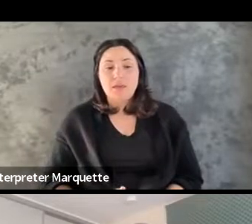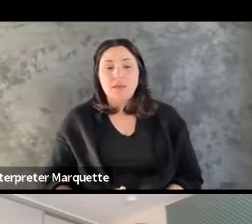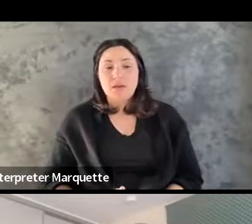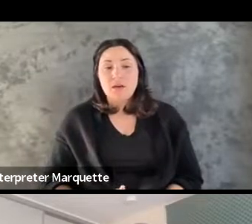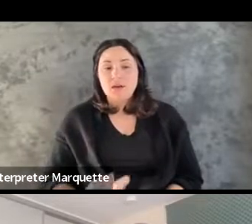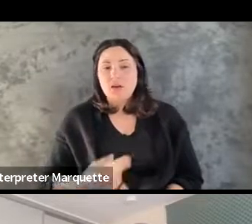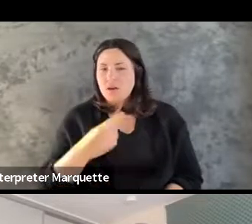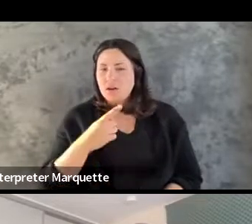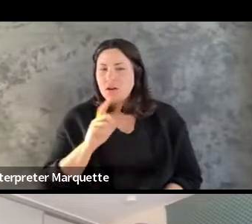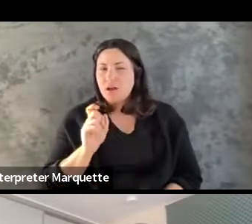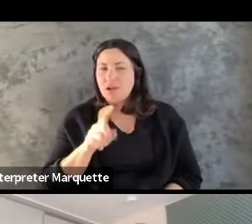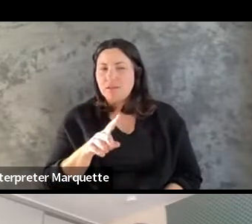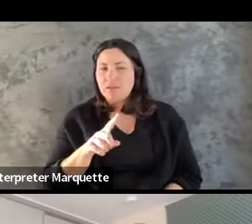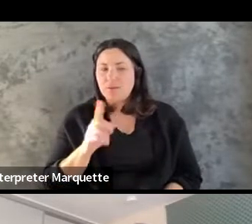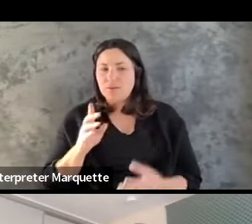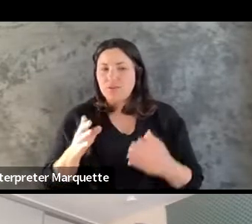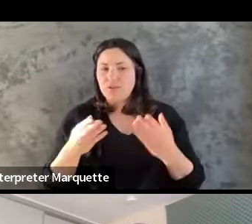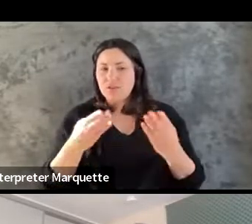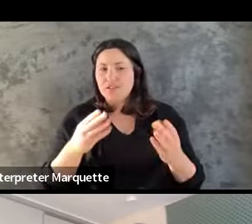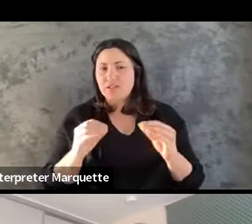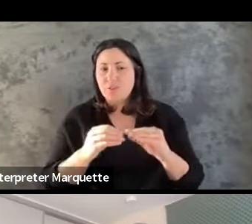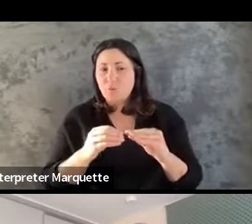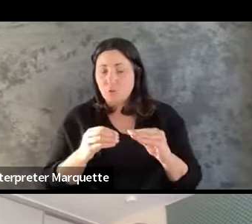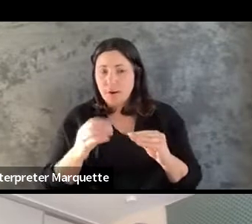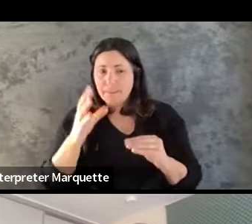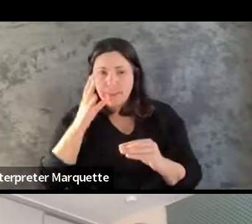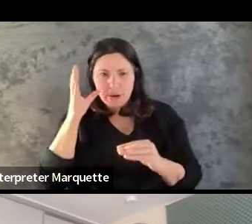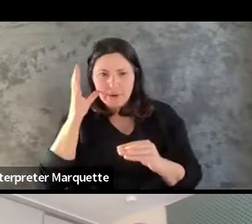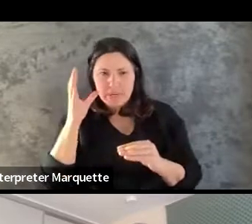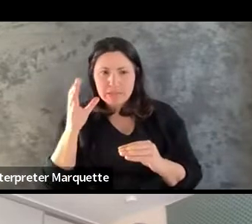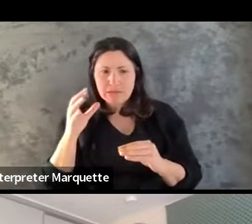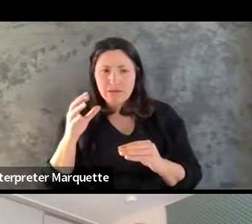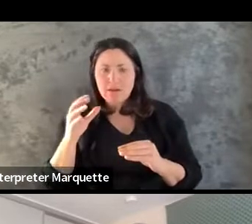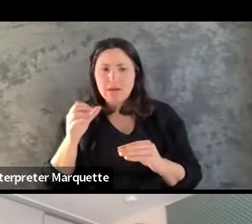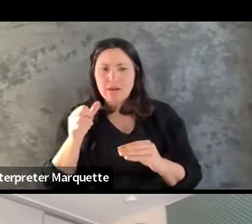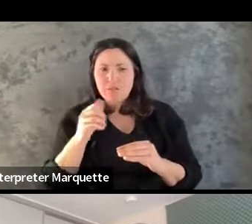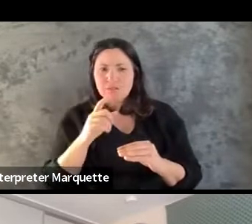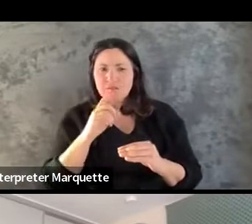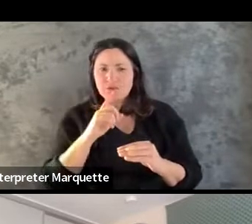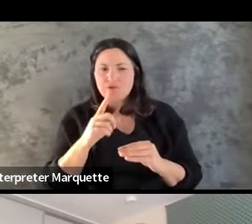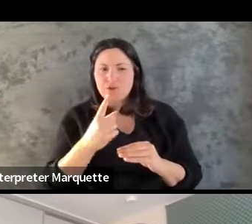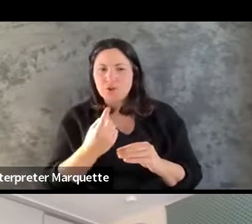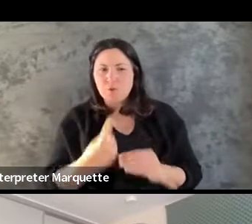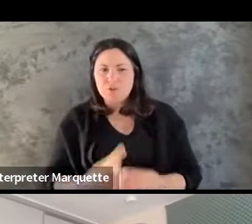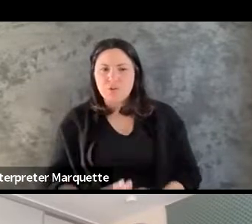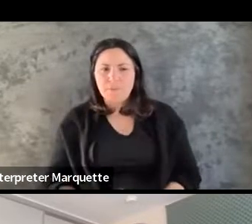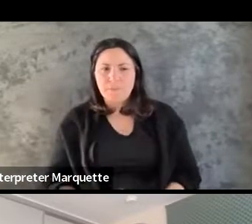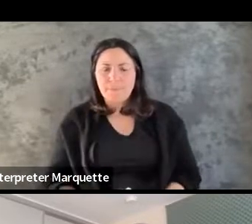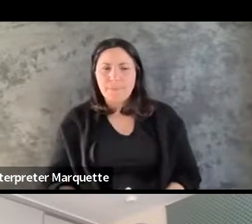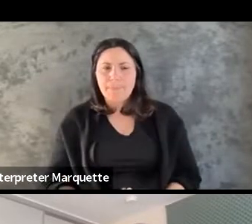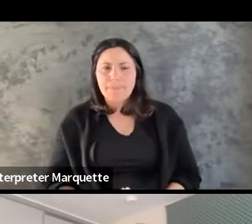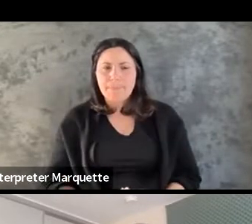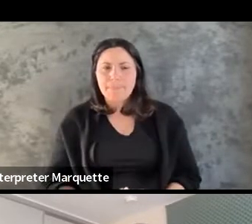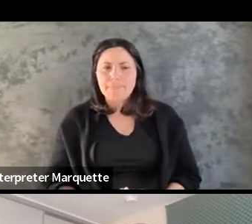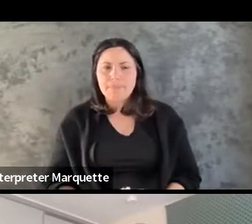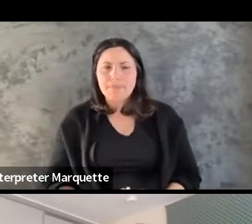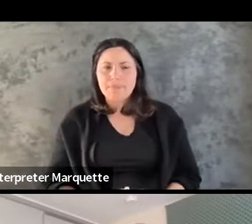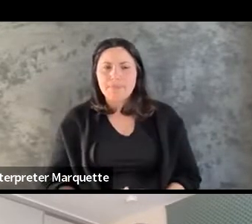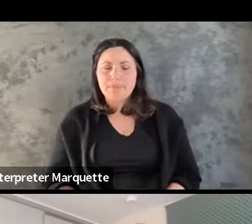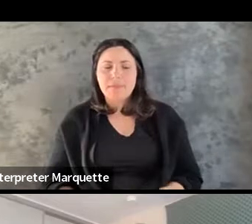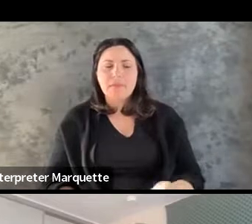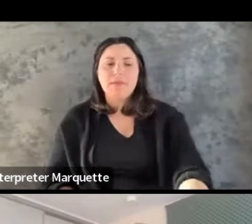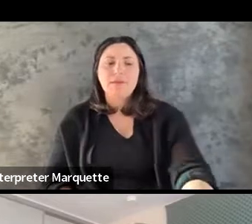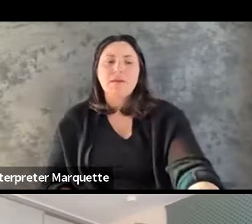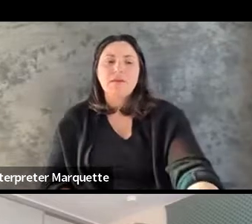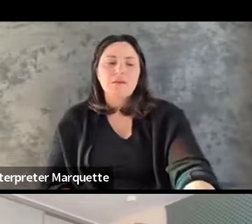suggesting that we open it up to more parents? Or I wasn't really sure what the question is. No, but so